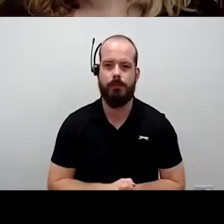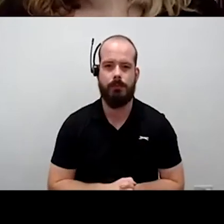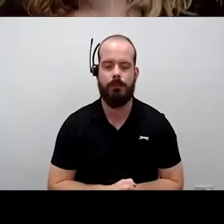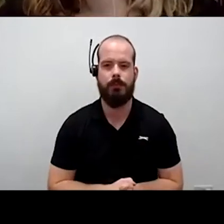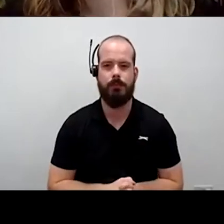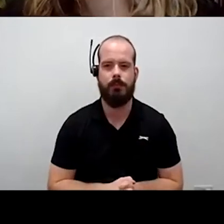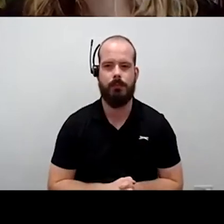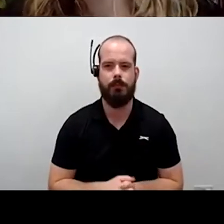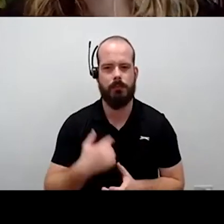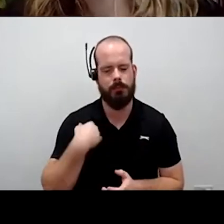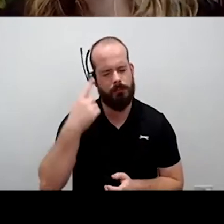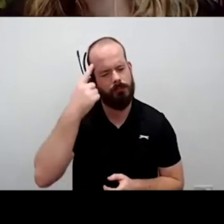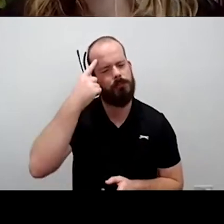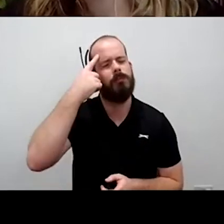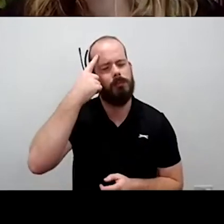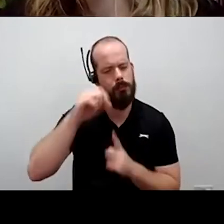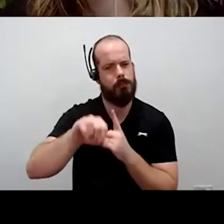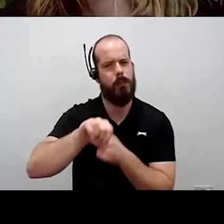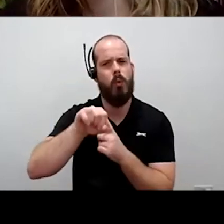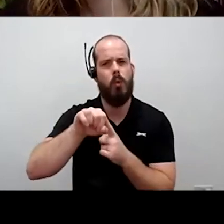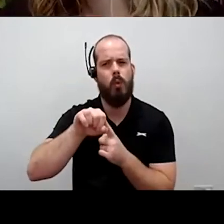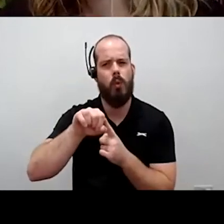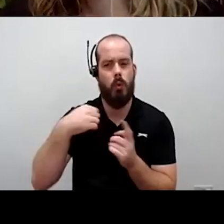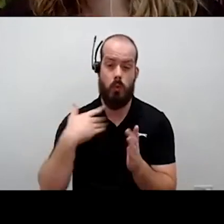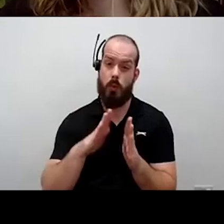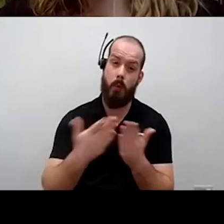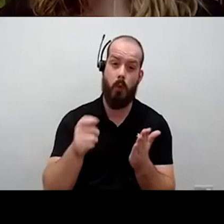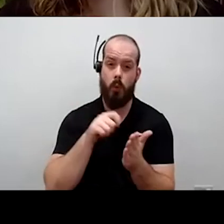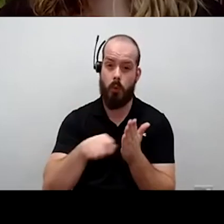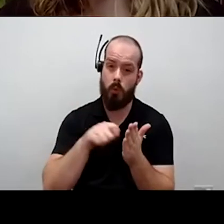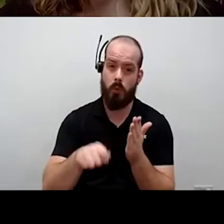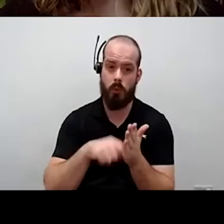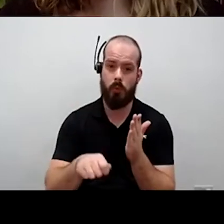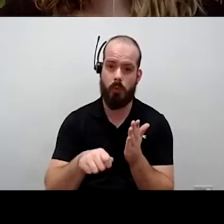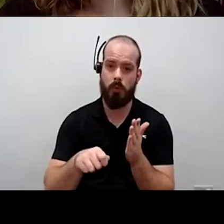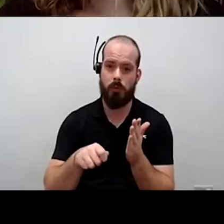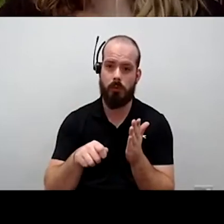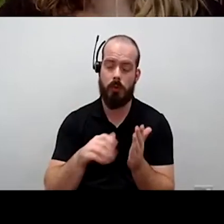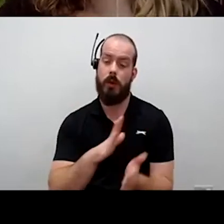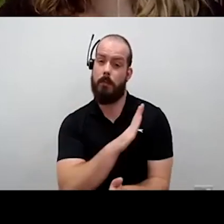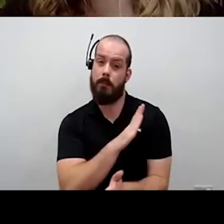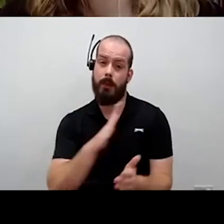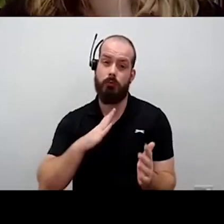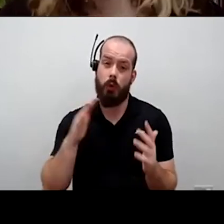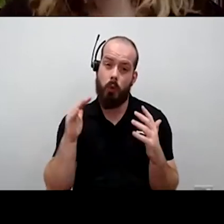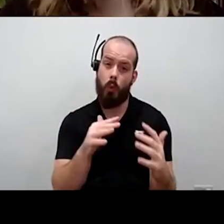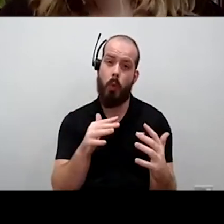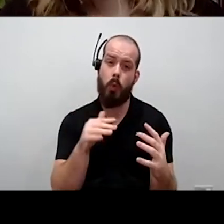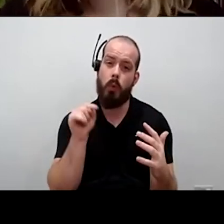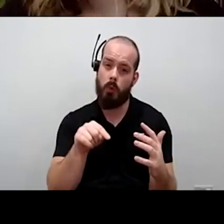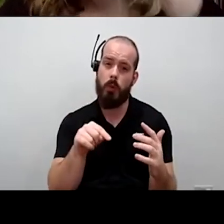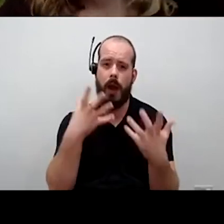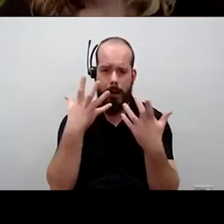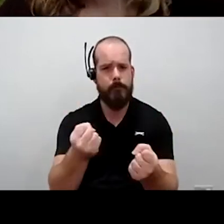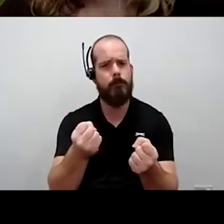Another thing that really struck me when I was writing the book about the history of the climate crisis is how much the military and war influenced our understanding of climate change as